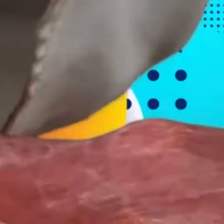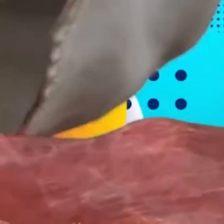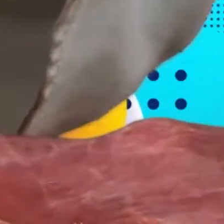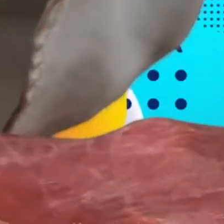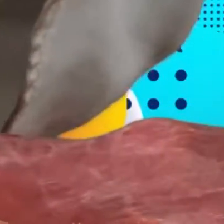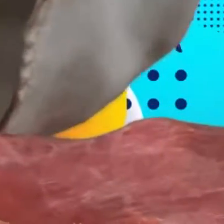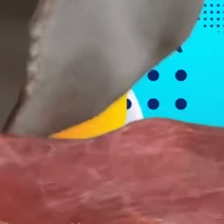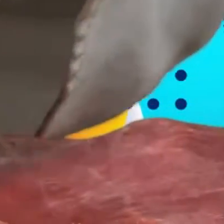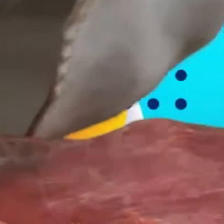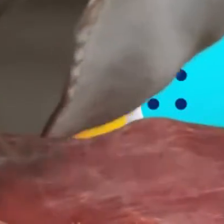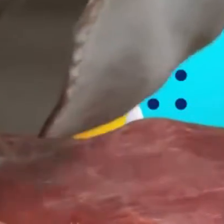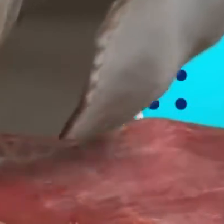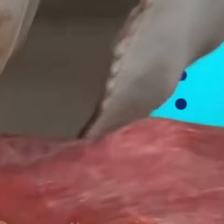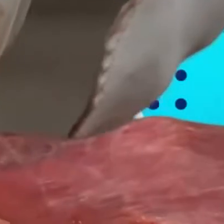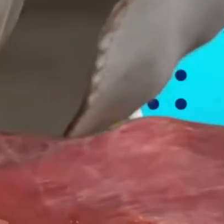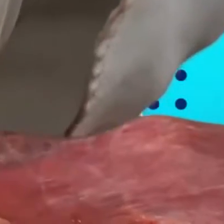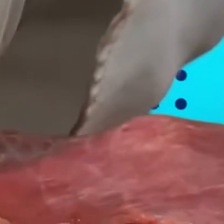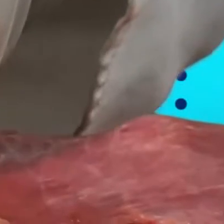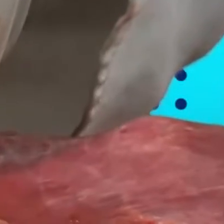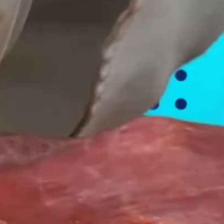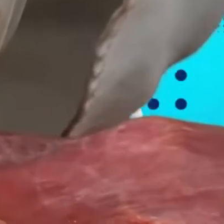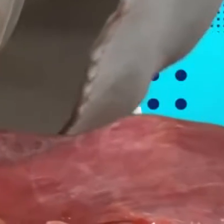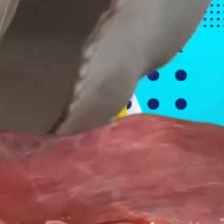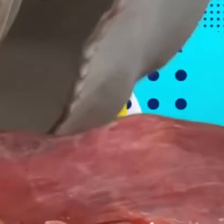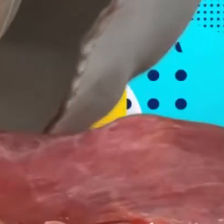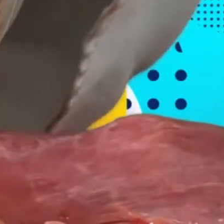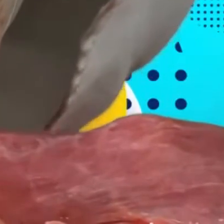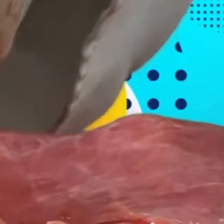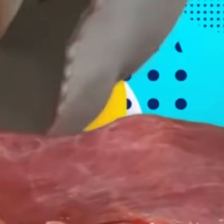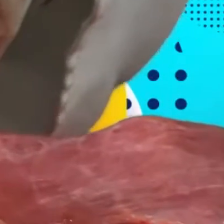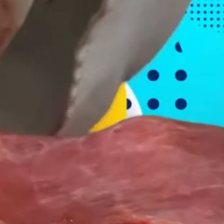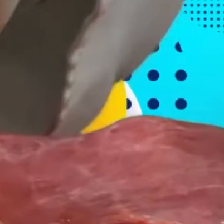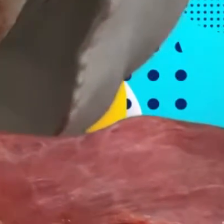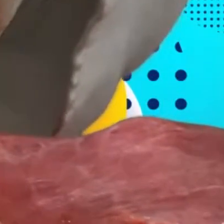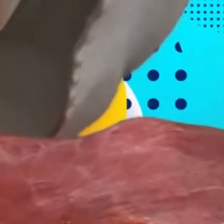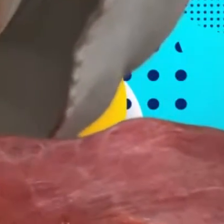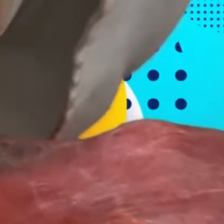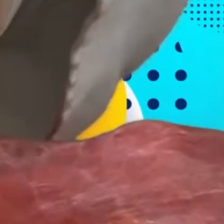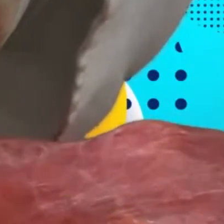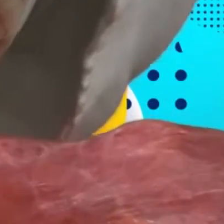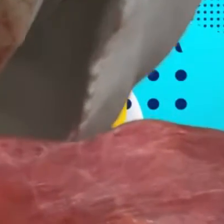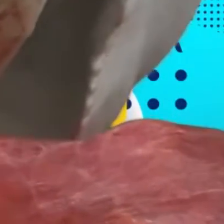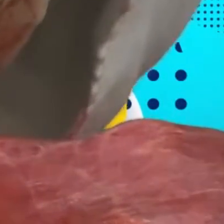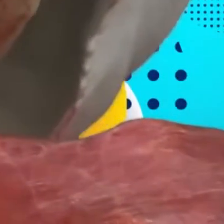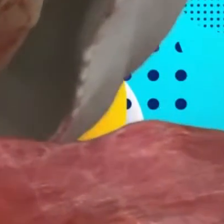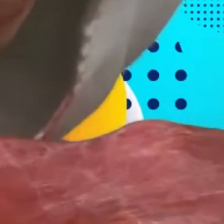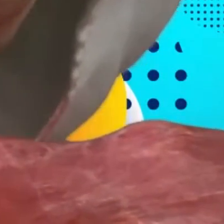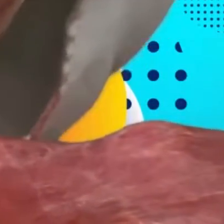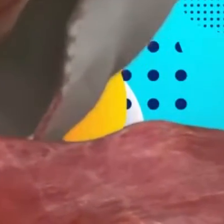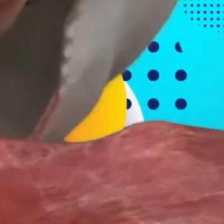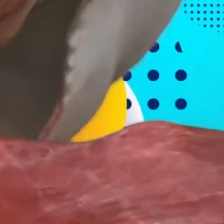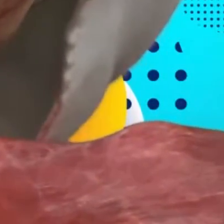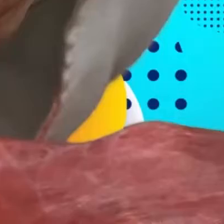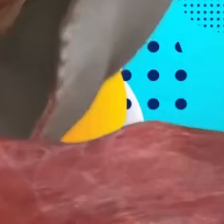this is hard. Look here, I can't move it. This is cartilage. In the front of my trachea, I have got